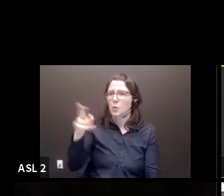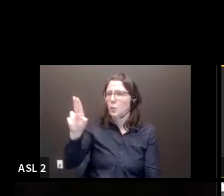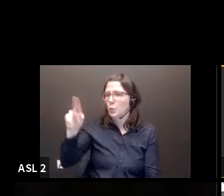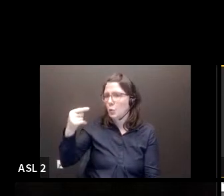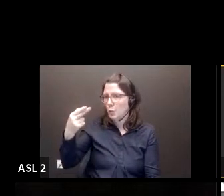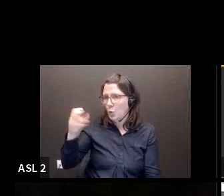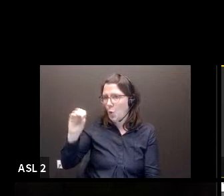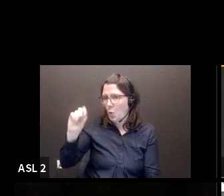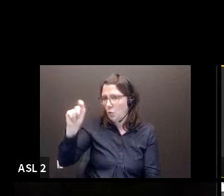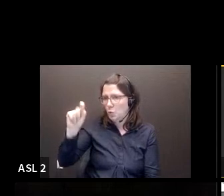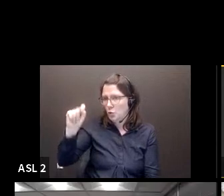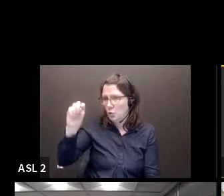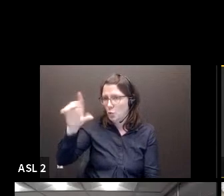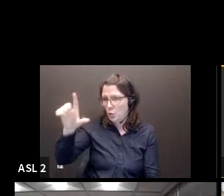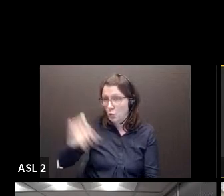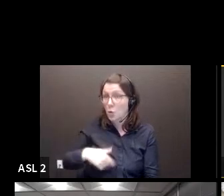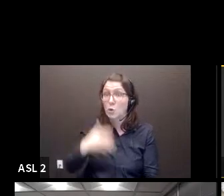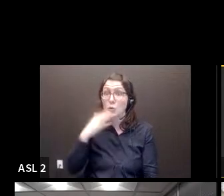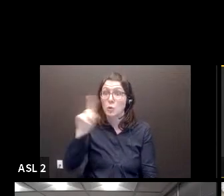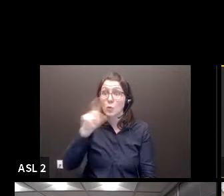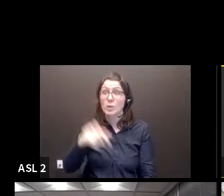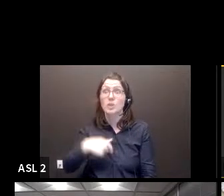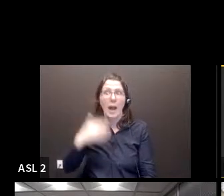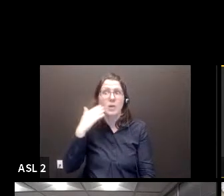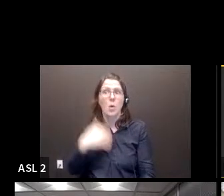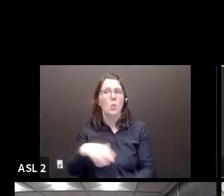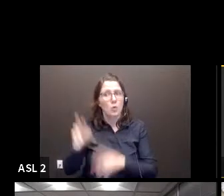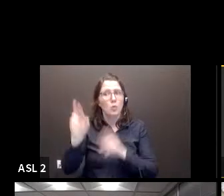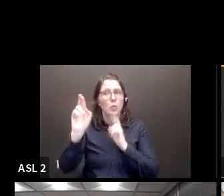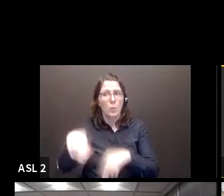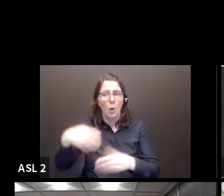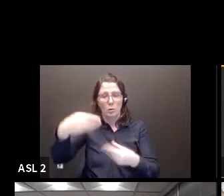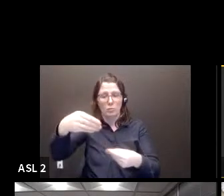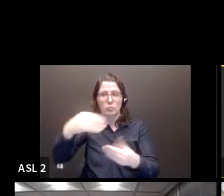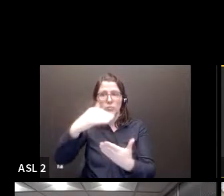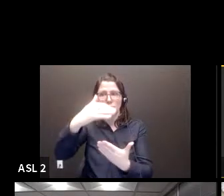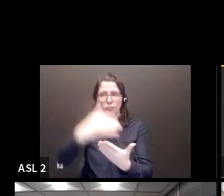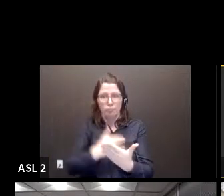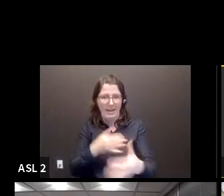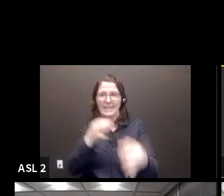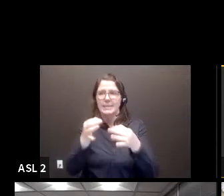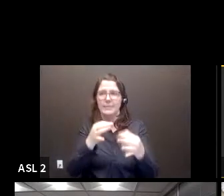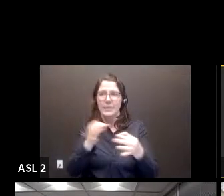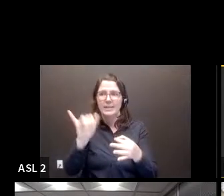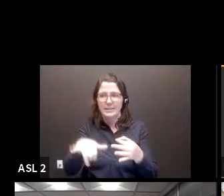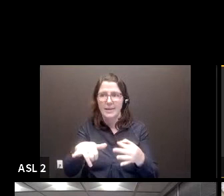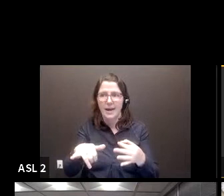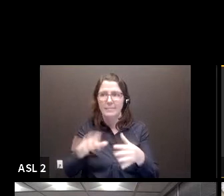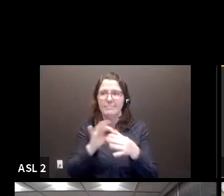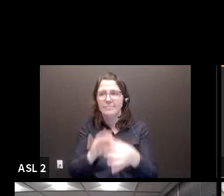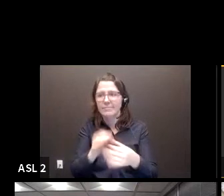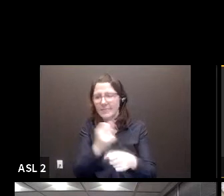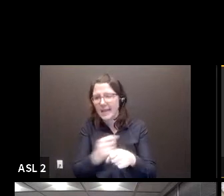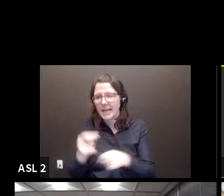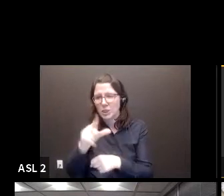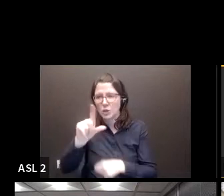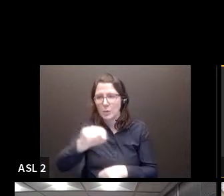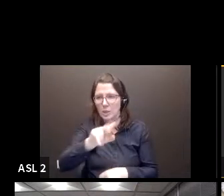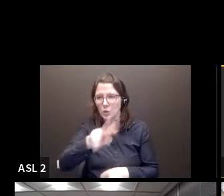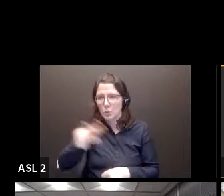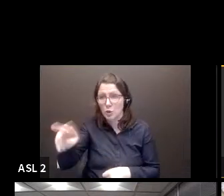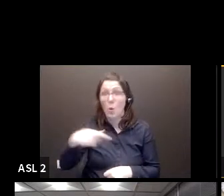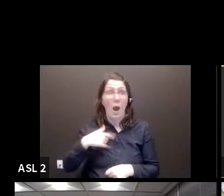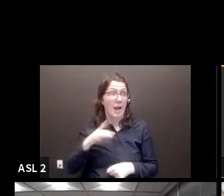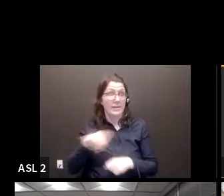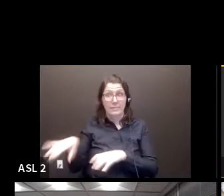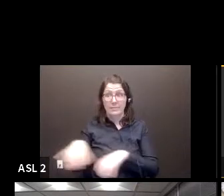been included in the um in the budget report as an item for 2022. um i led the customer service review